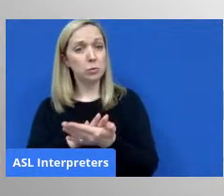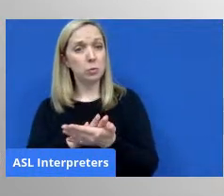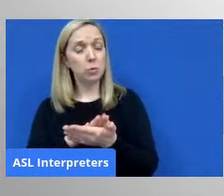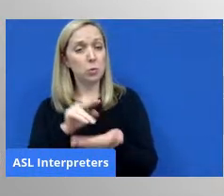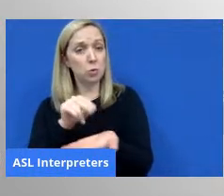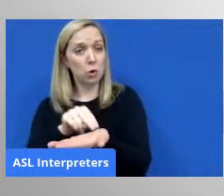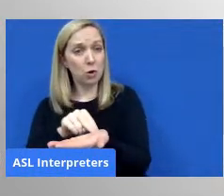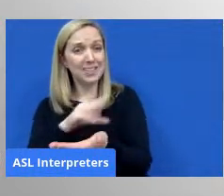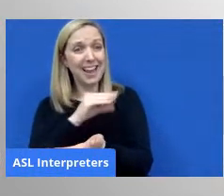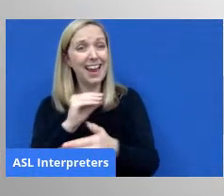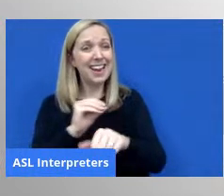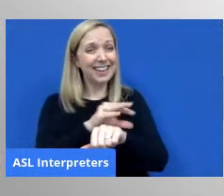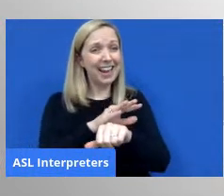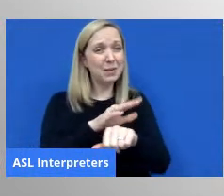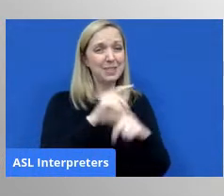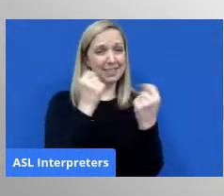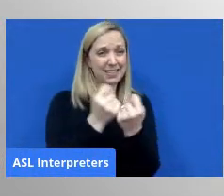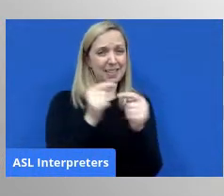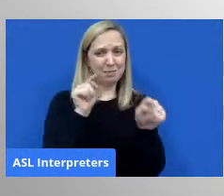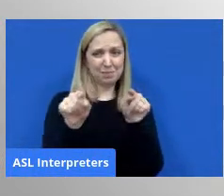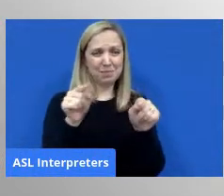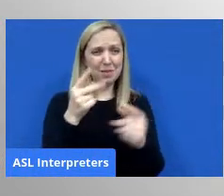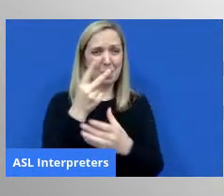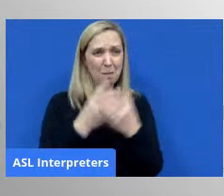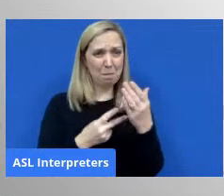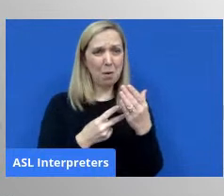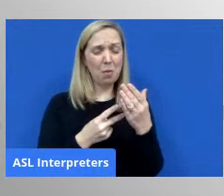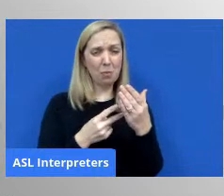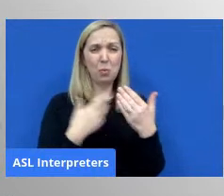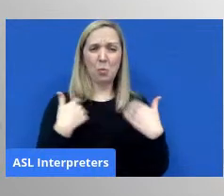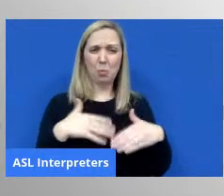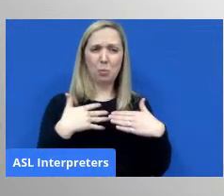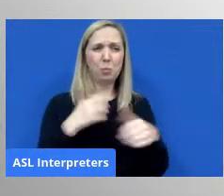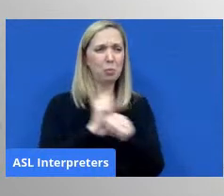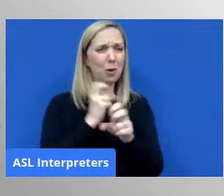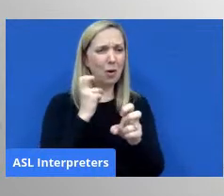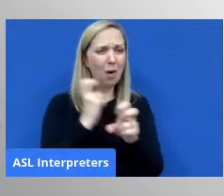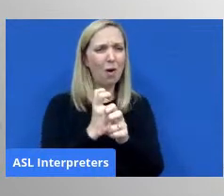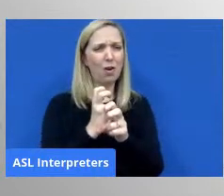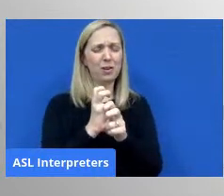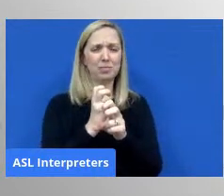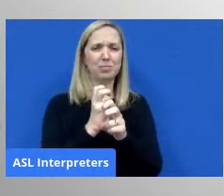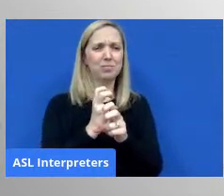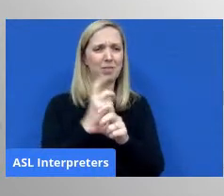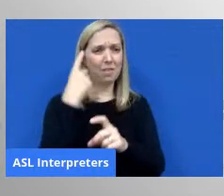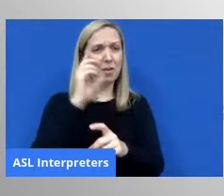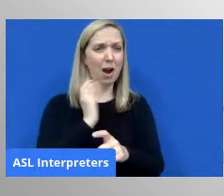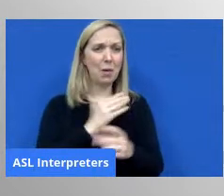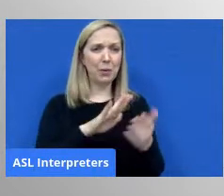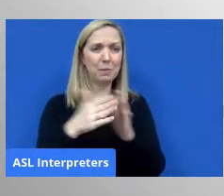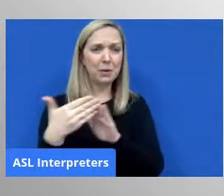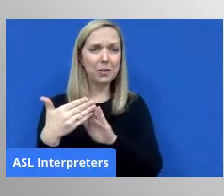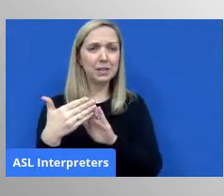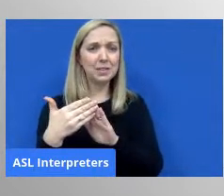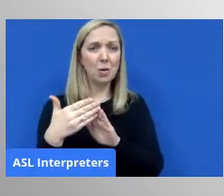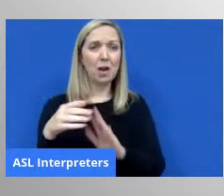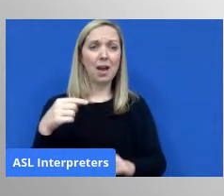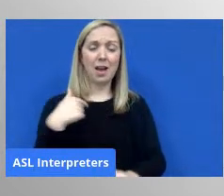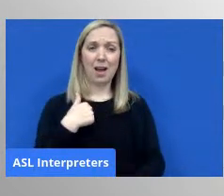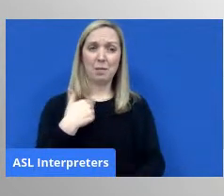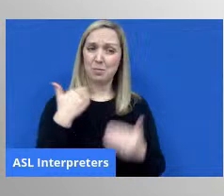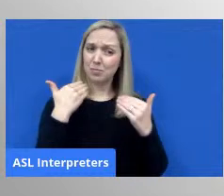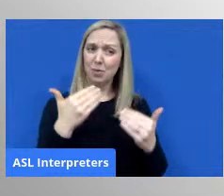teams for the heart and dedication they give to our students and our community. I readily admit the words, thank you, feel